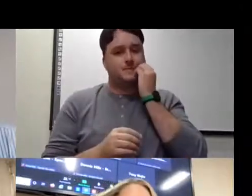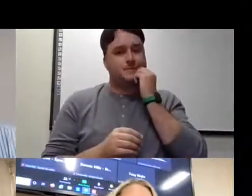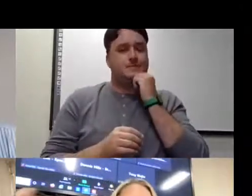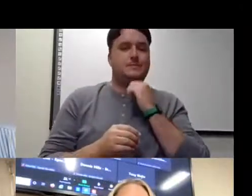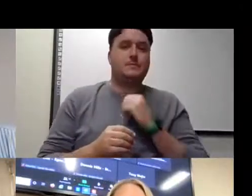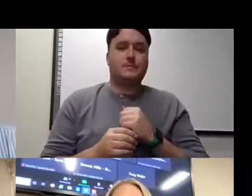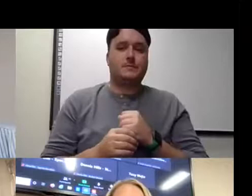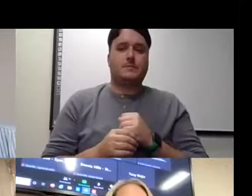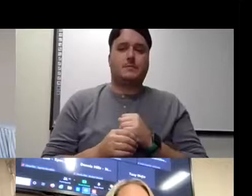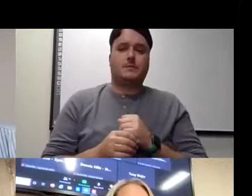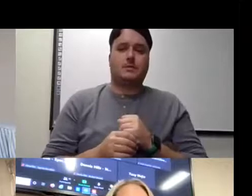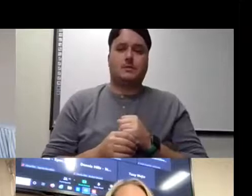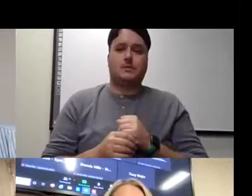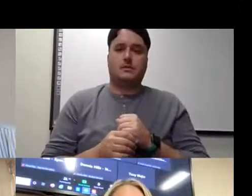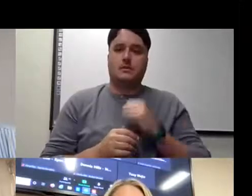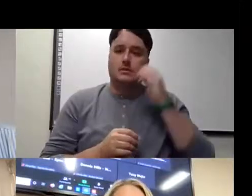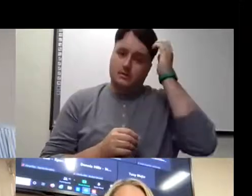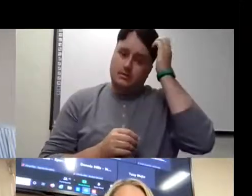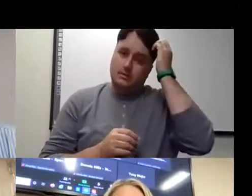hear me. Yes.